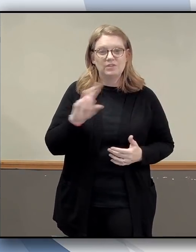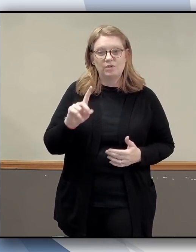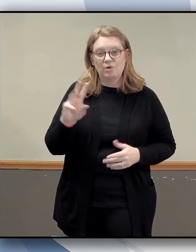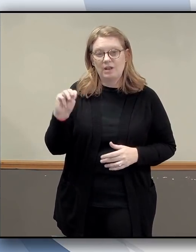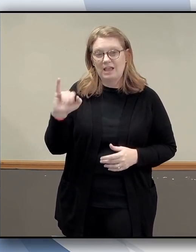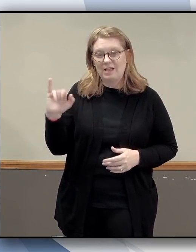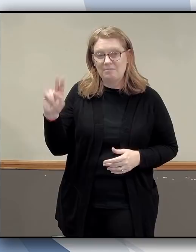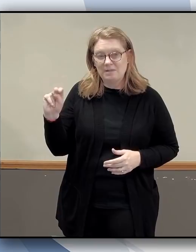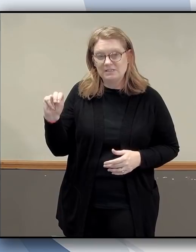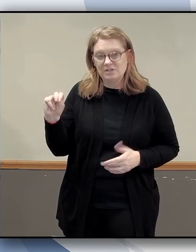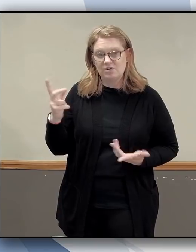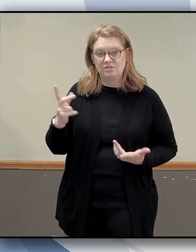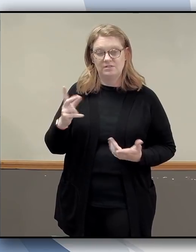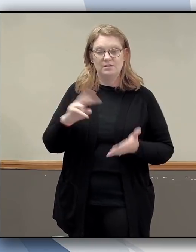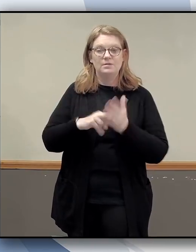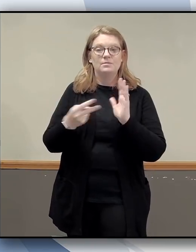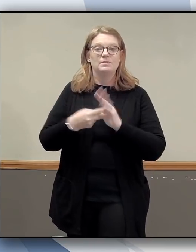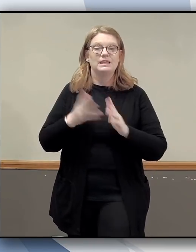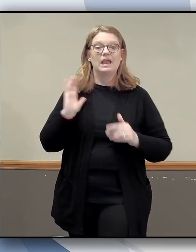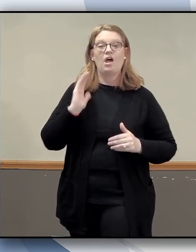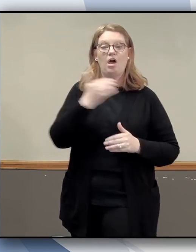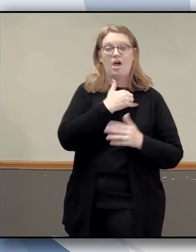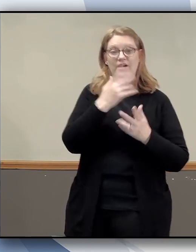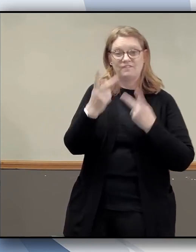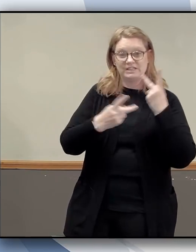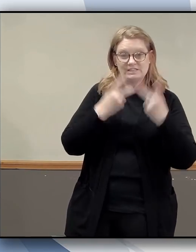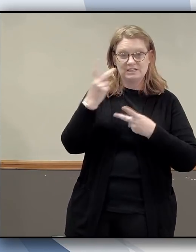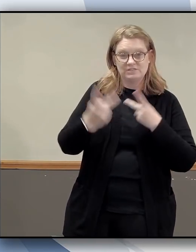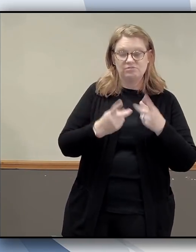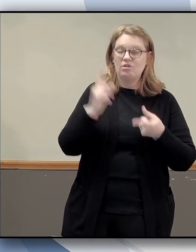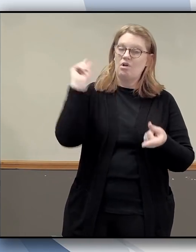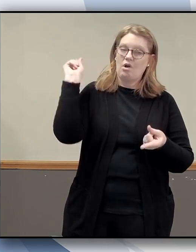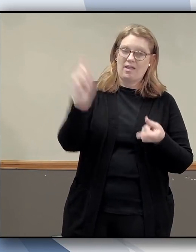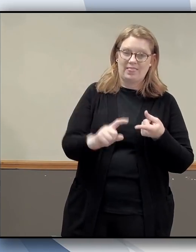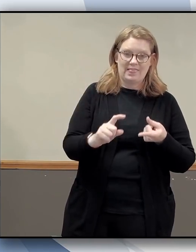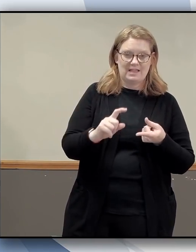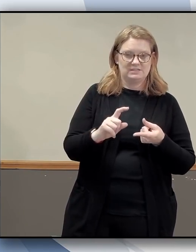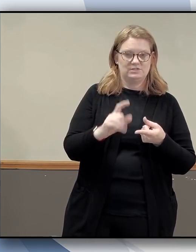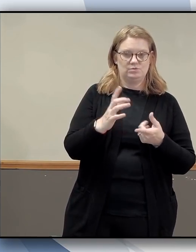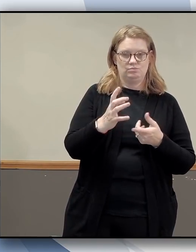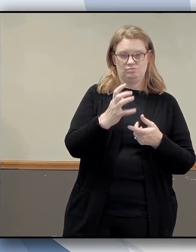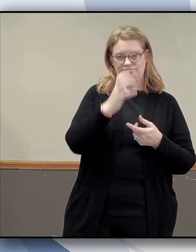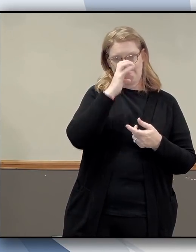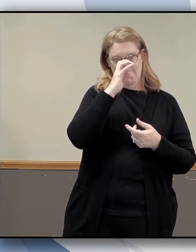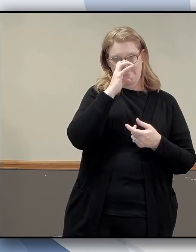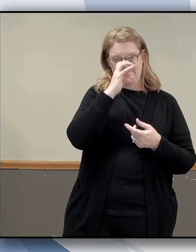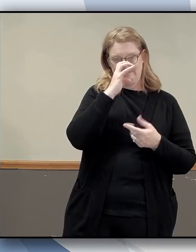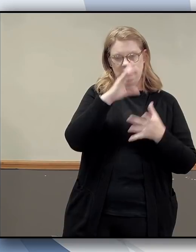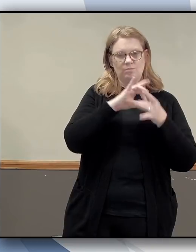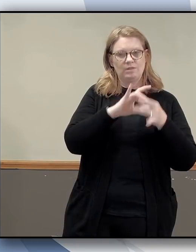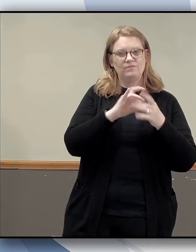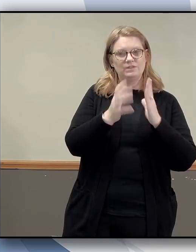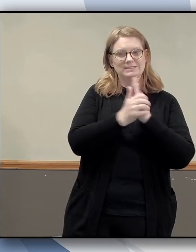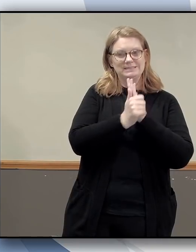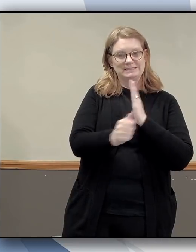who confirmed that our visitation guidelines are far less restrictive in nature for skilled nursing